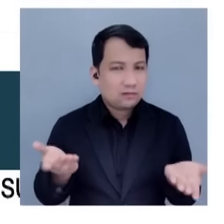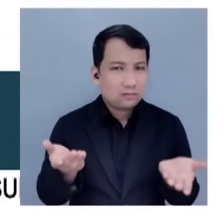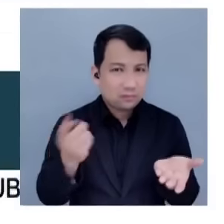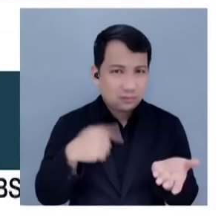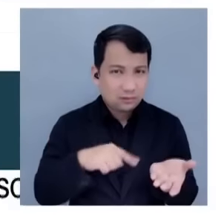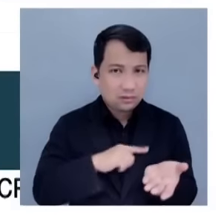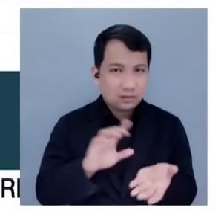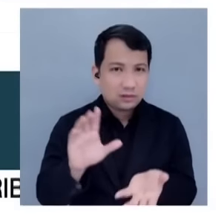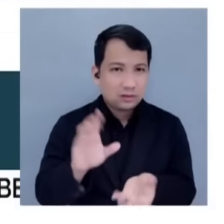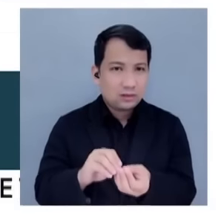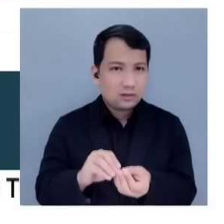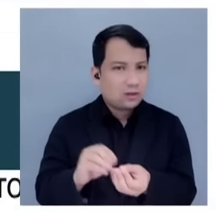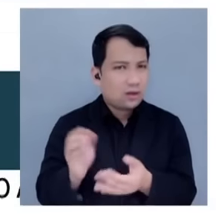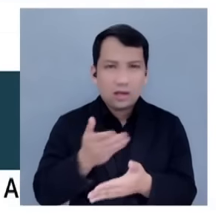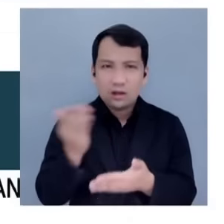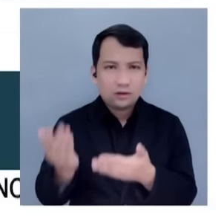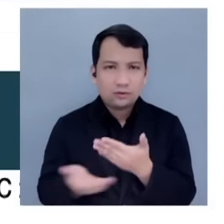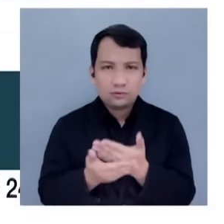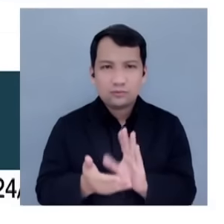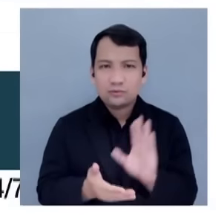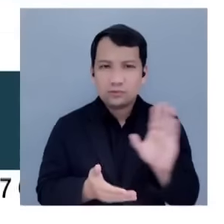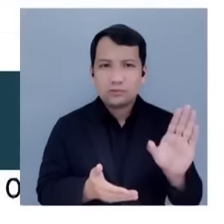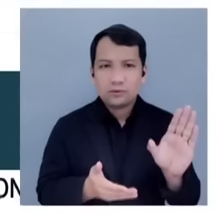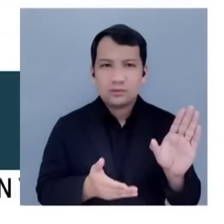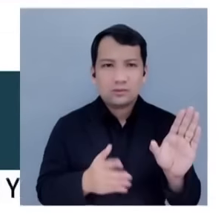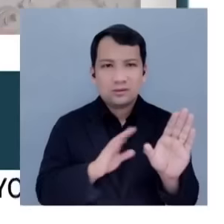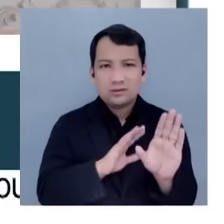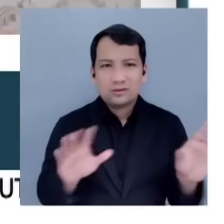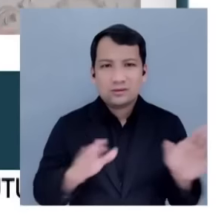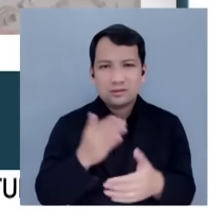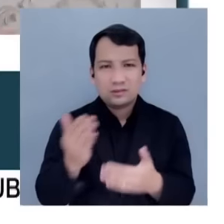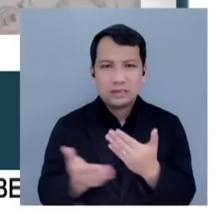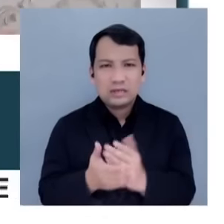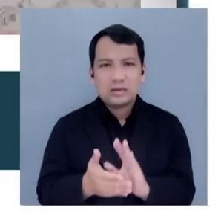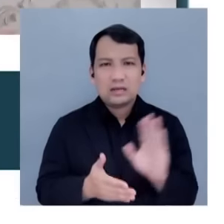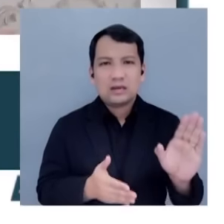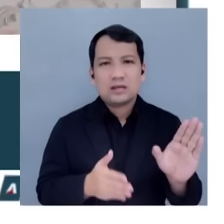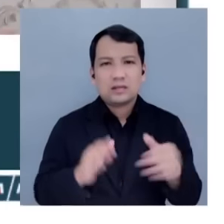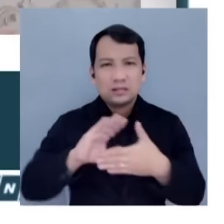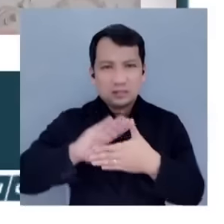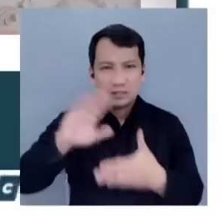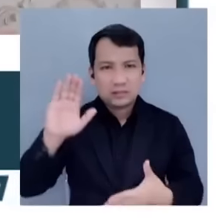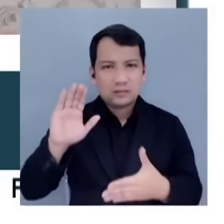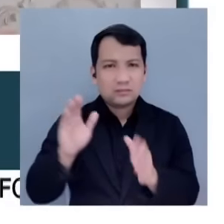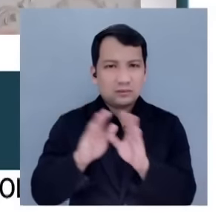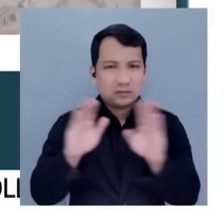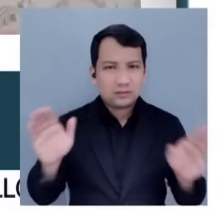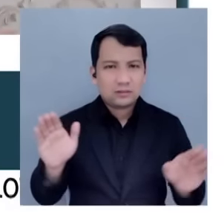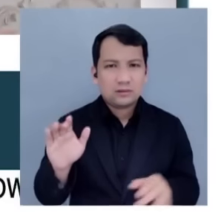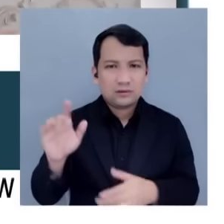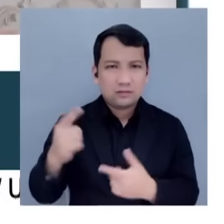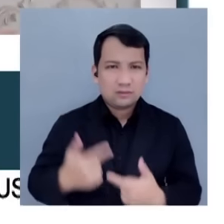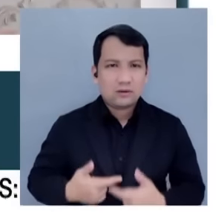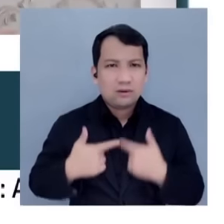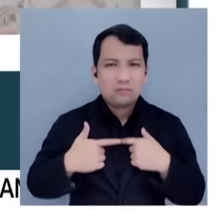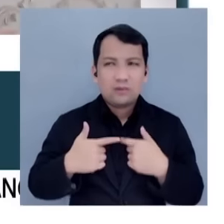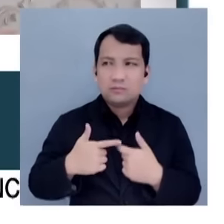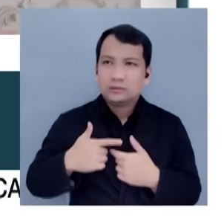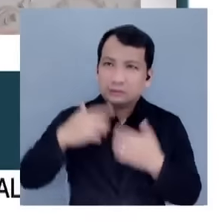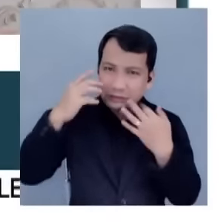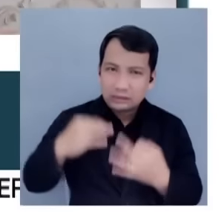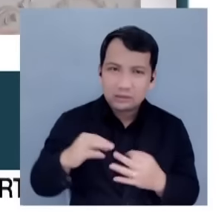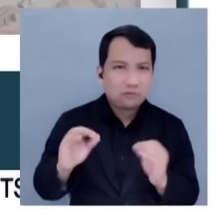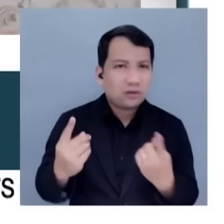I don't want to sue anyone in particular. I don't want to, you know, go up against these social media giants, but they're leaving me with no choice.